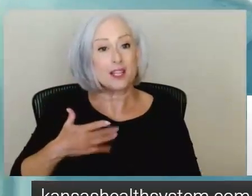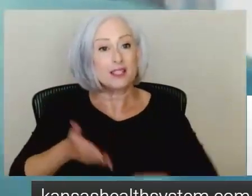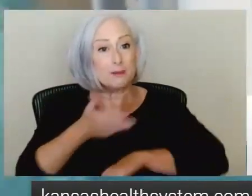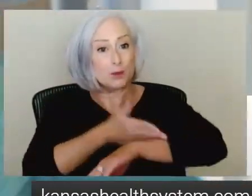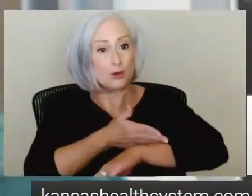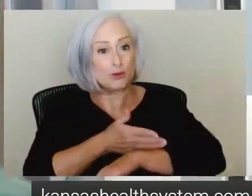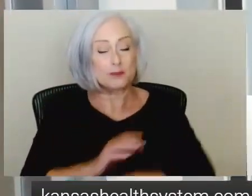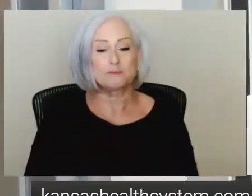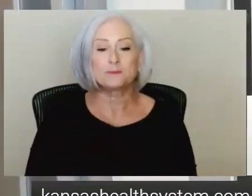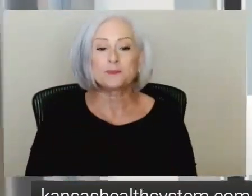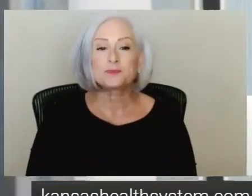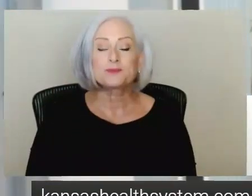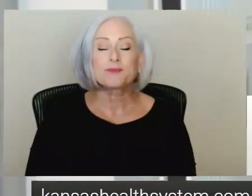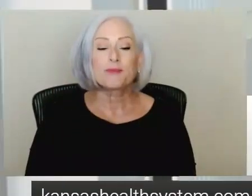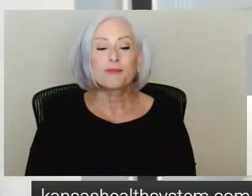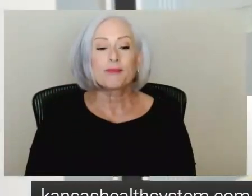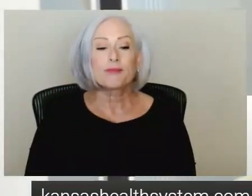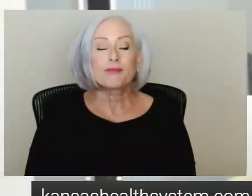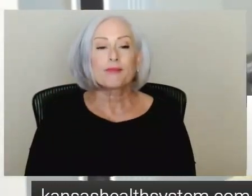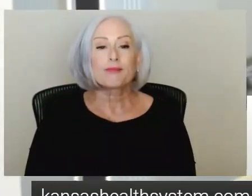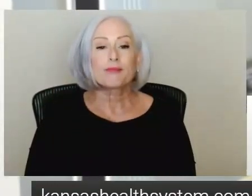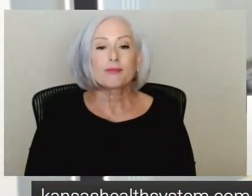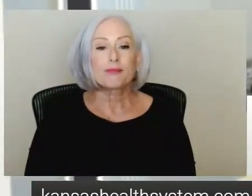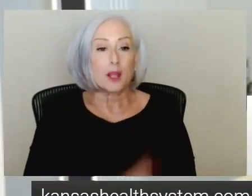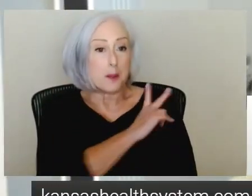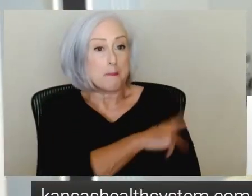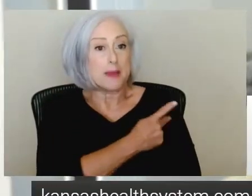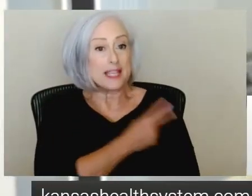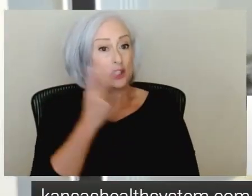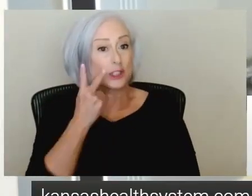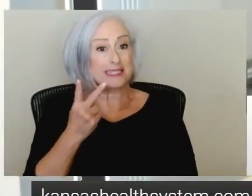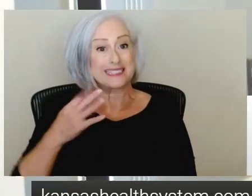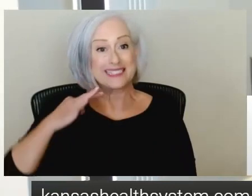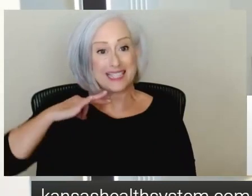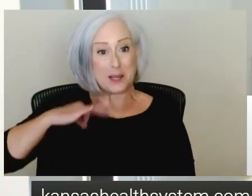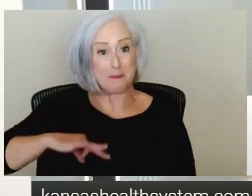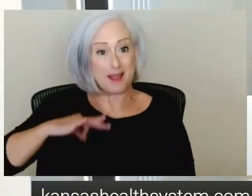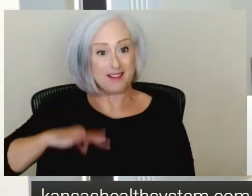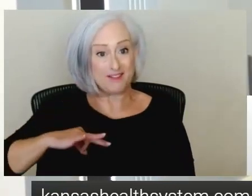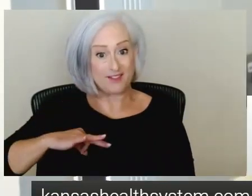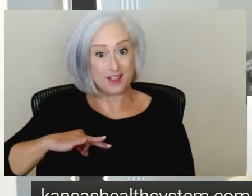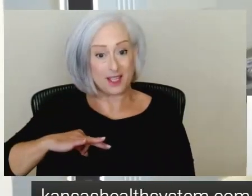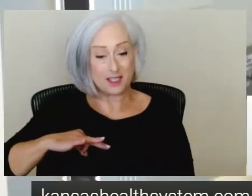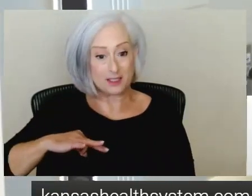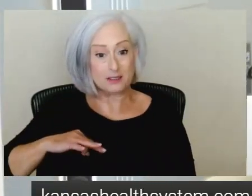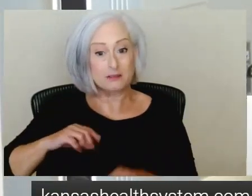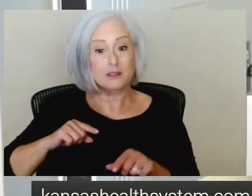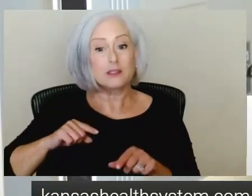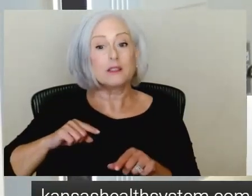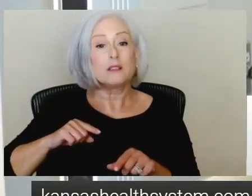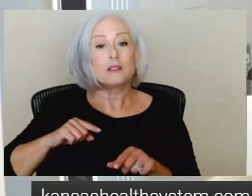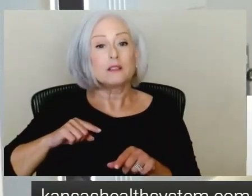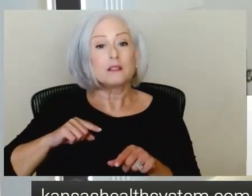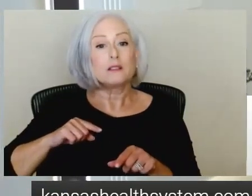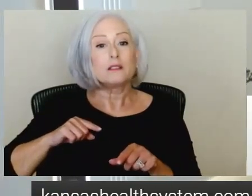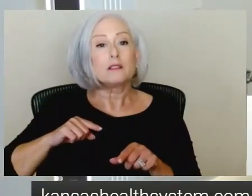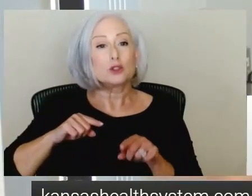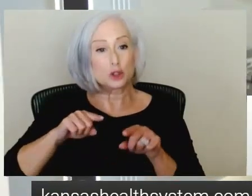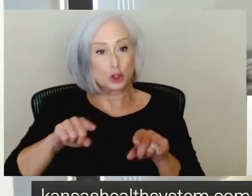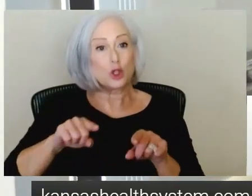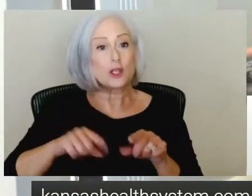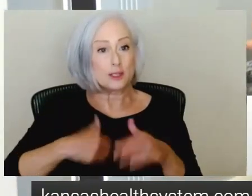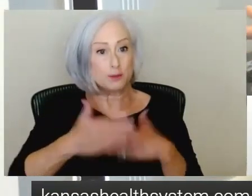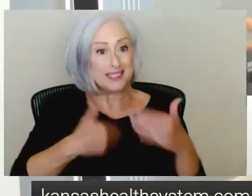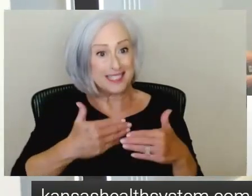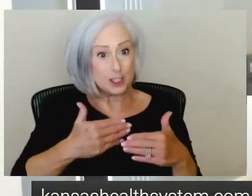So patients see the benefit immediately during the procedure, and that benefit persists.